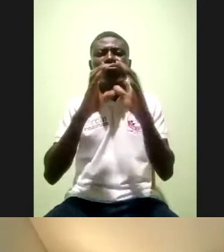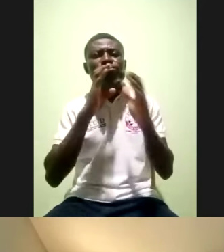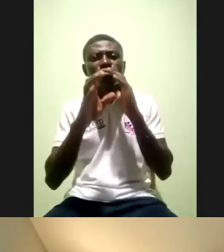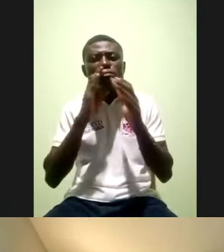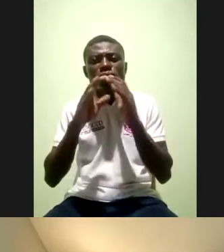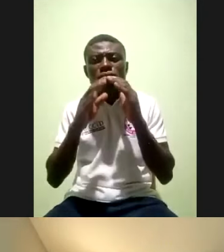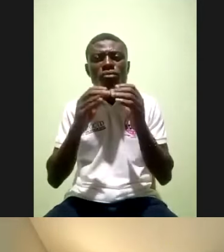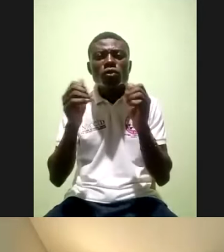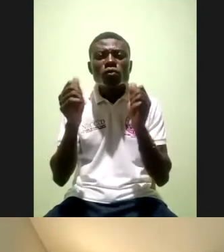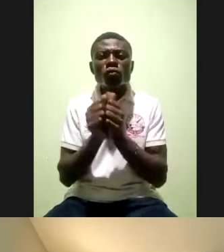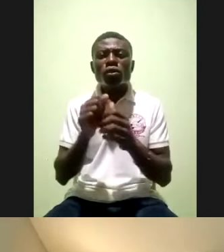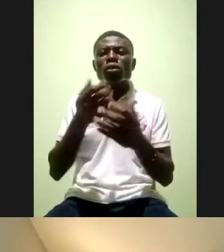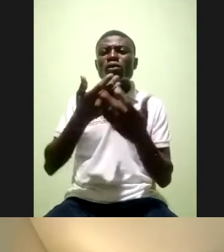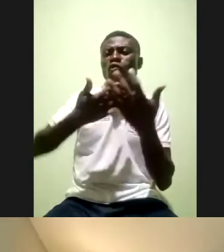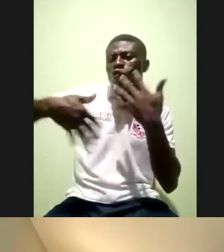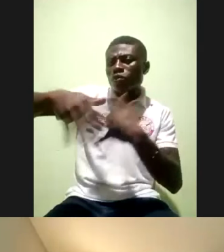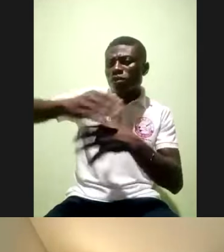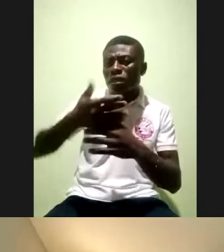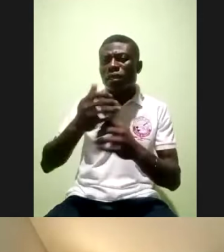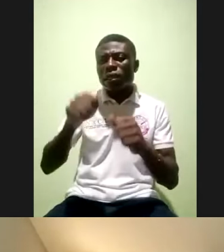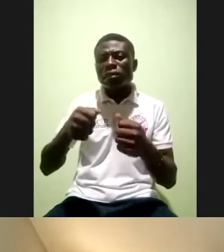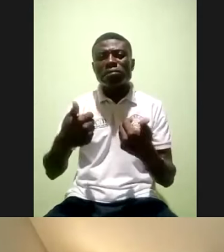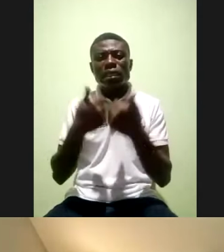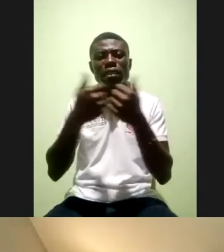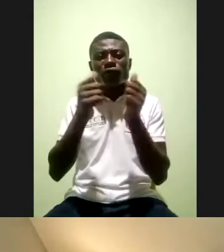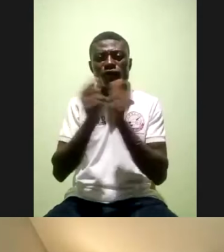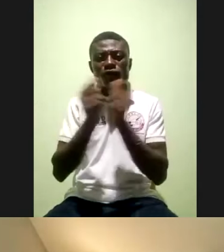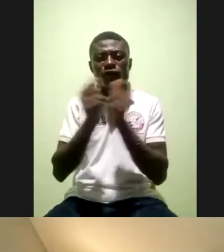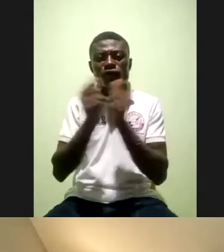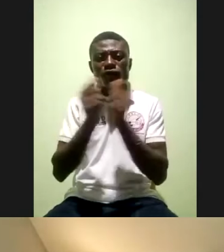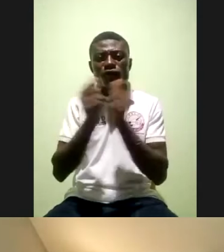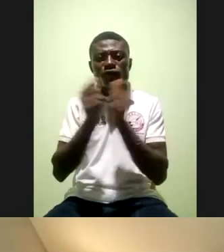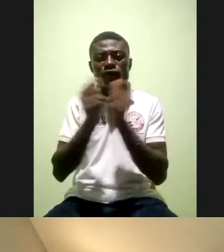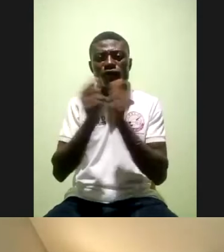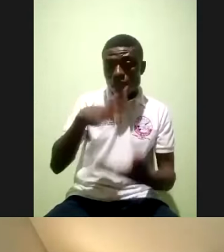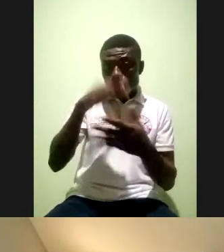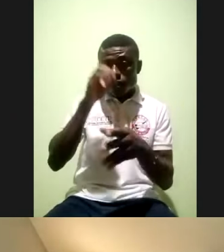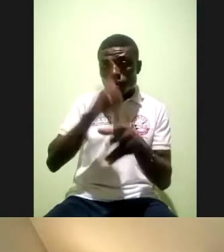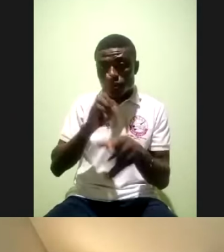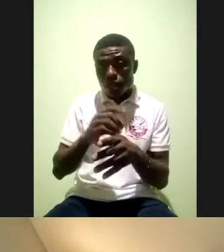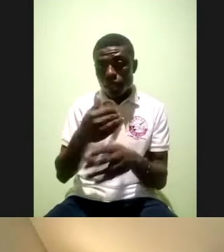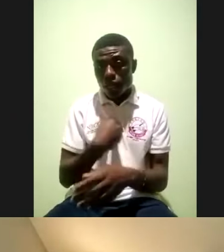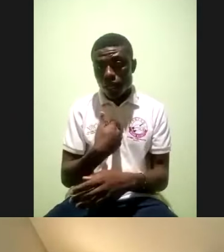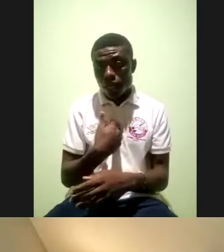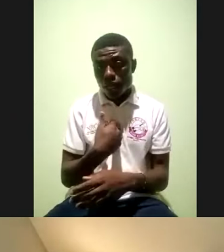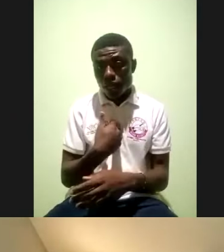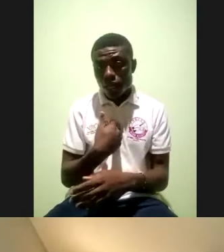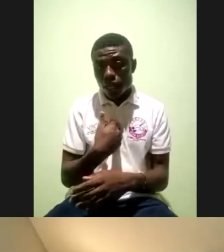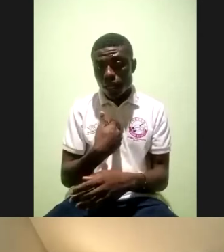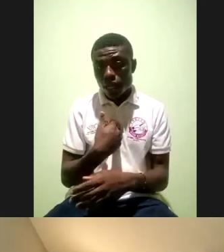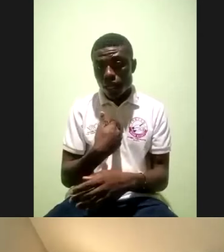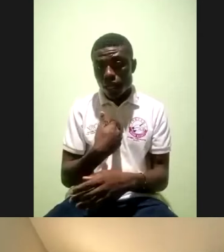in a social setting can be a challenge, because learning disability has a language